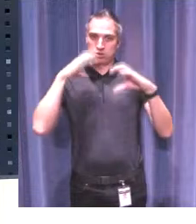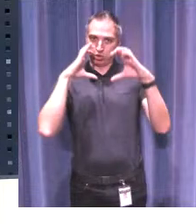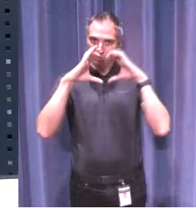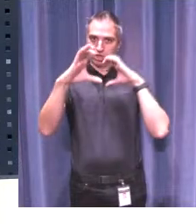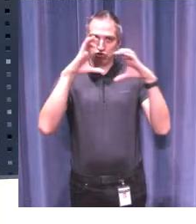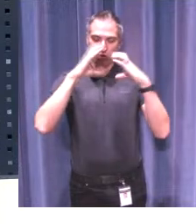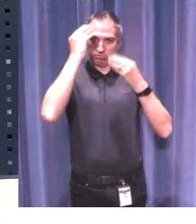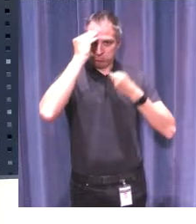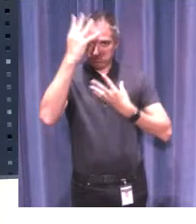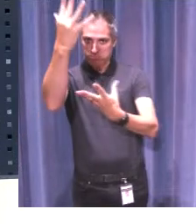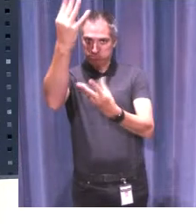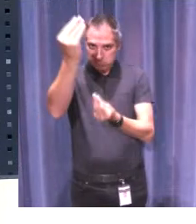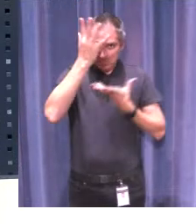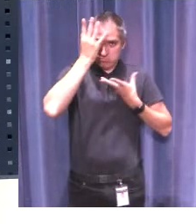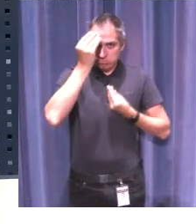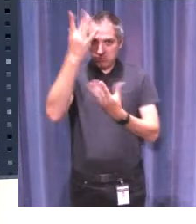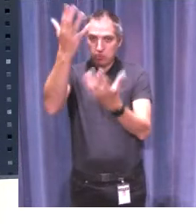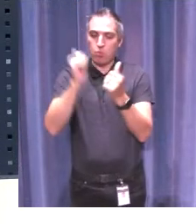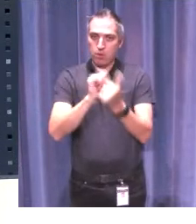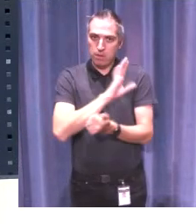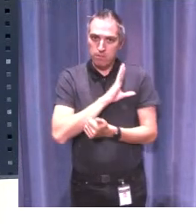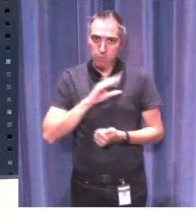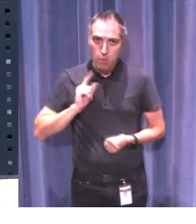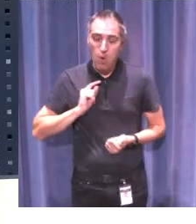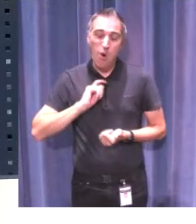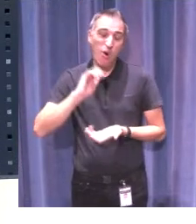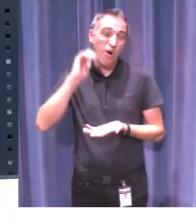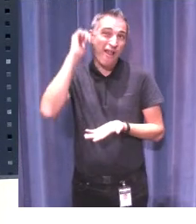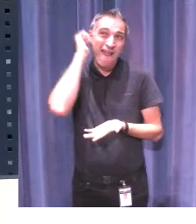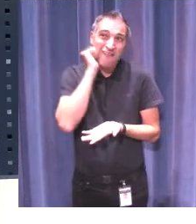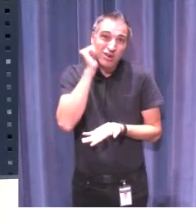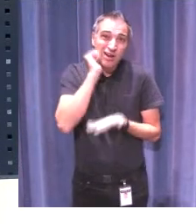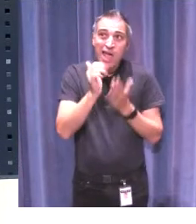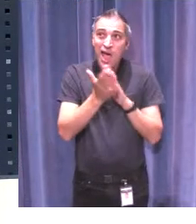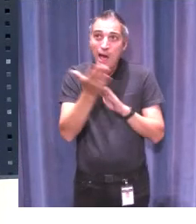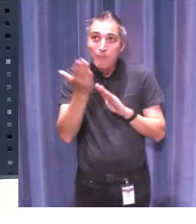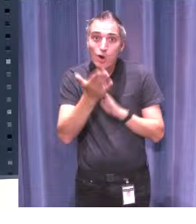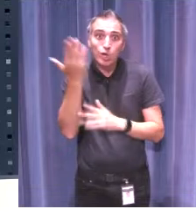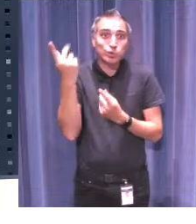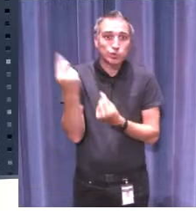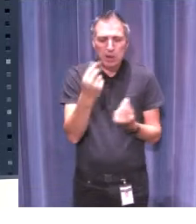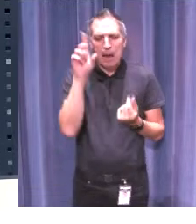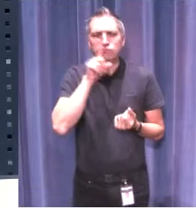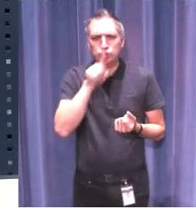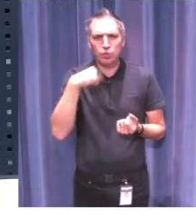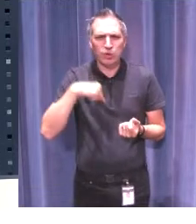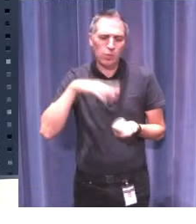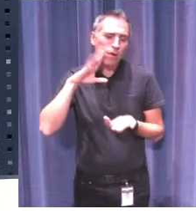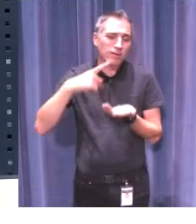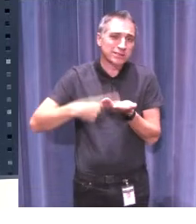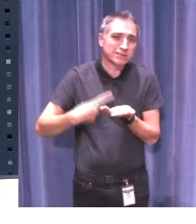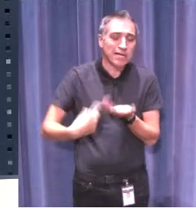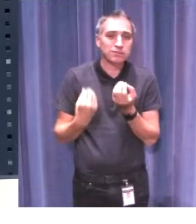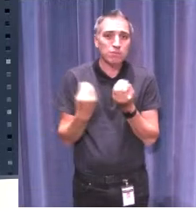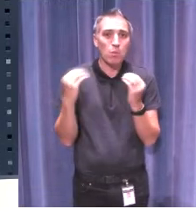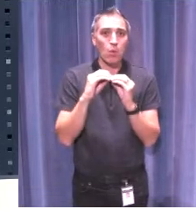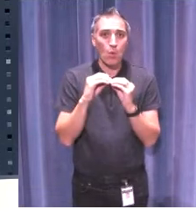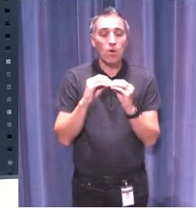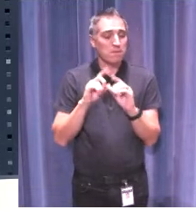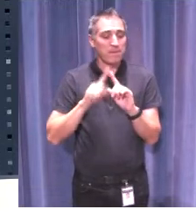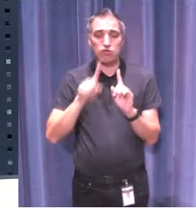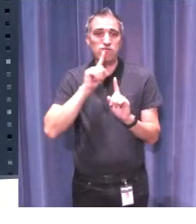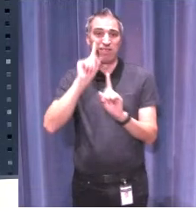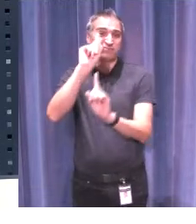board around what's happening at the day-to-day level, which I'm sure we'll talk about more. But in